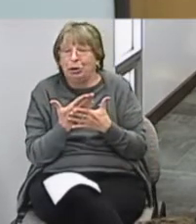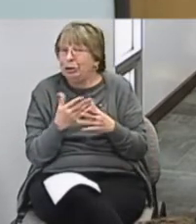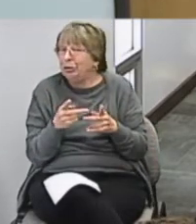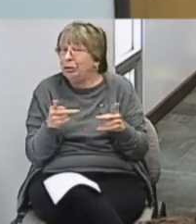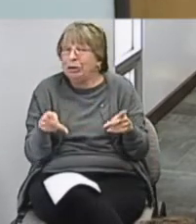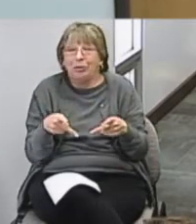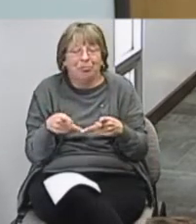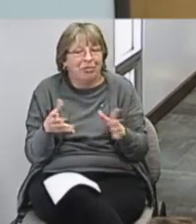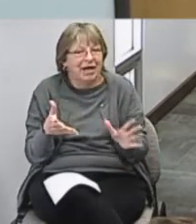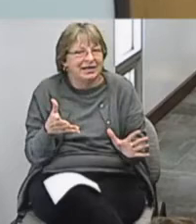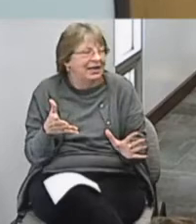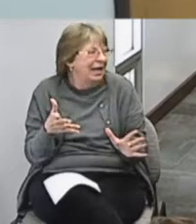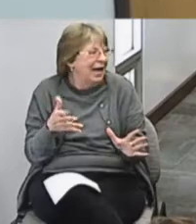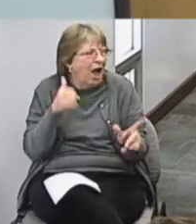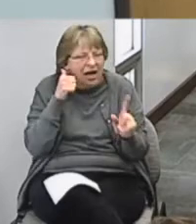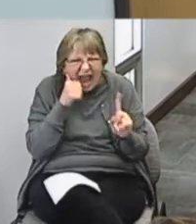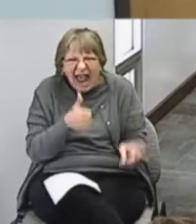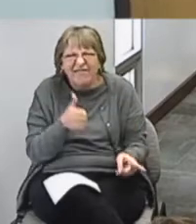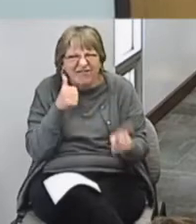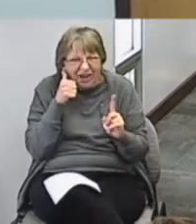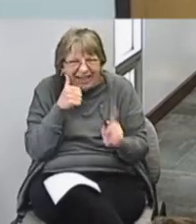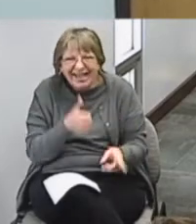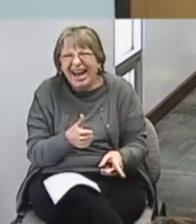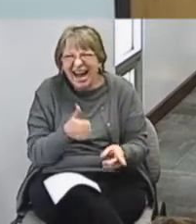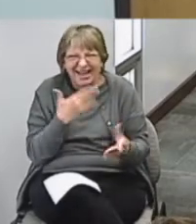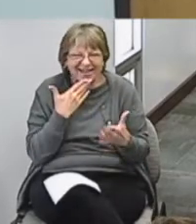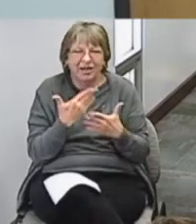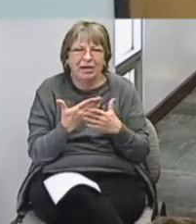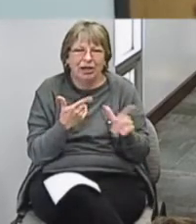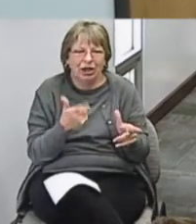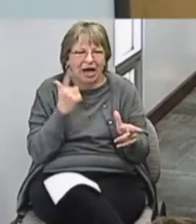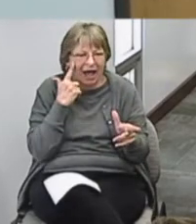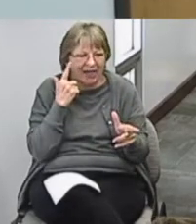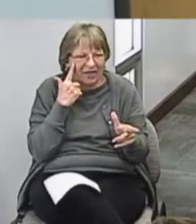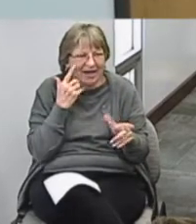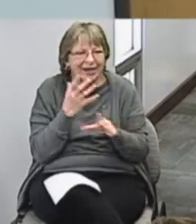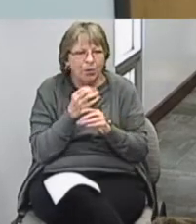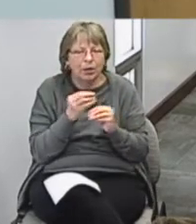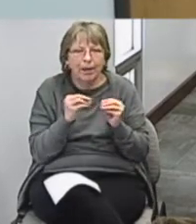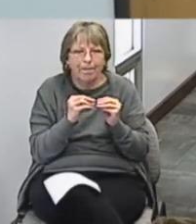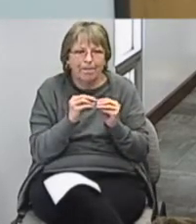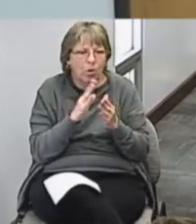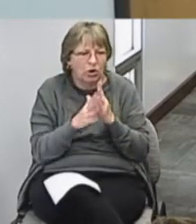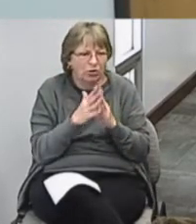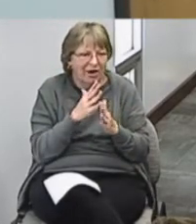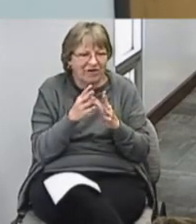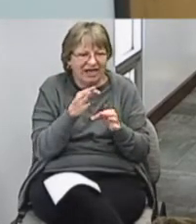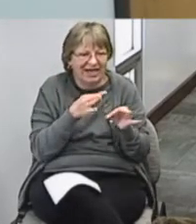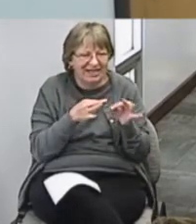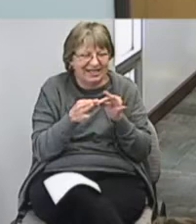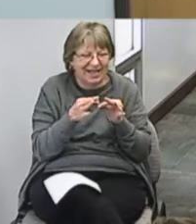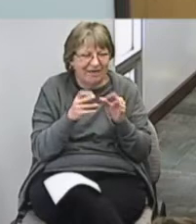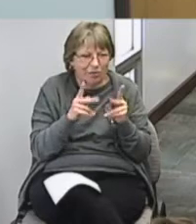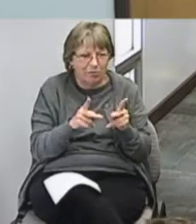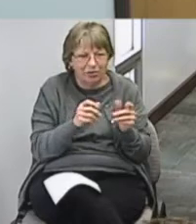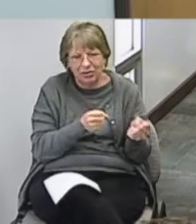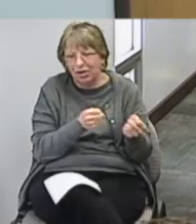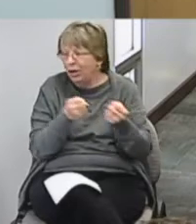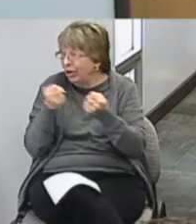And I think it's, so on a daily basis, so to say, I think it's going to get more traffic than somebody driving across Avenue A